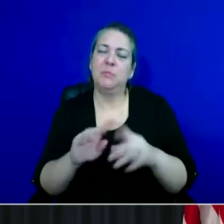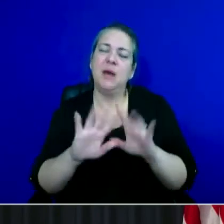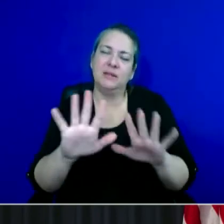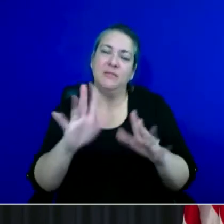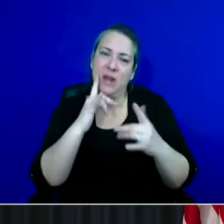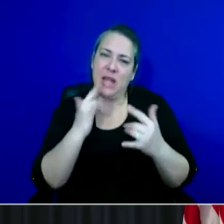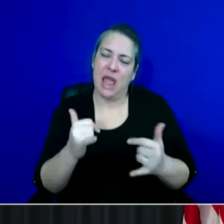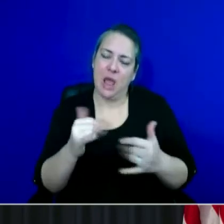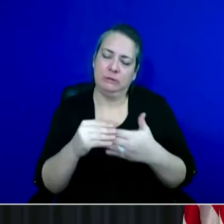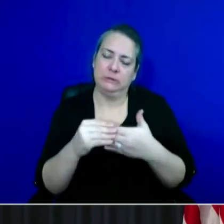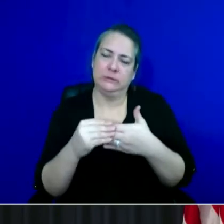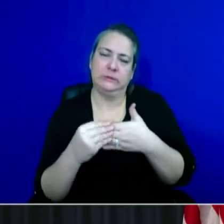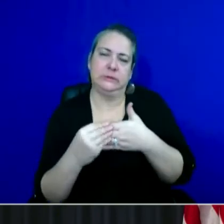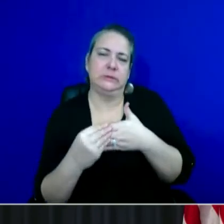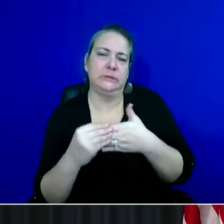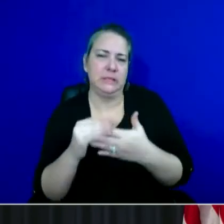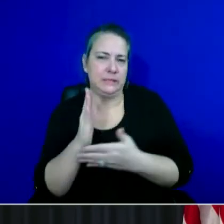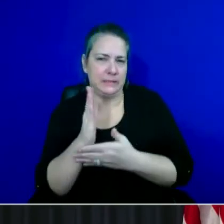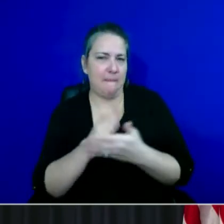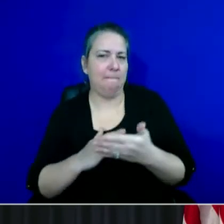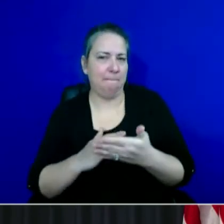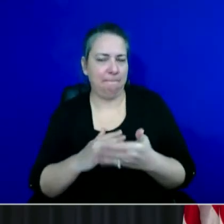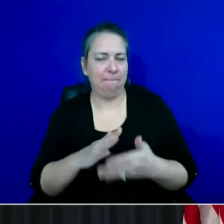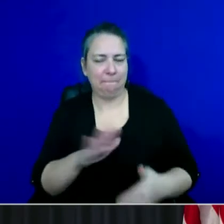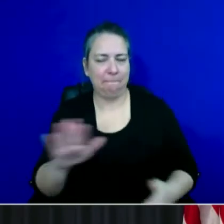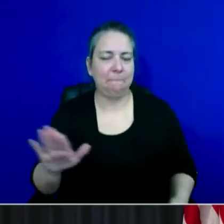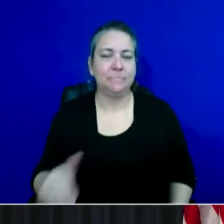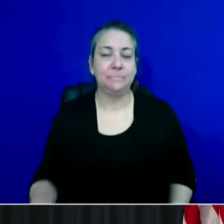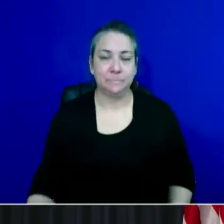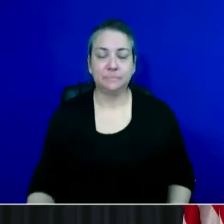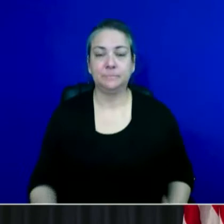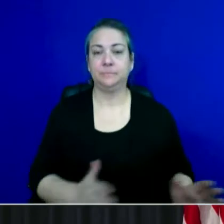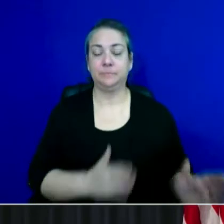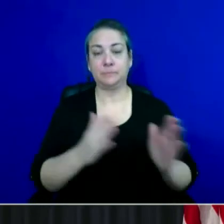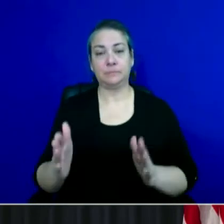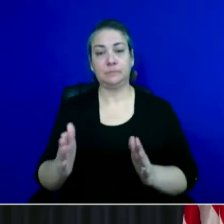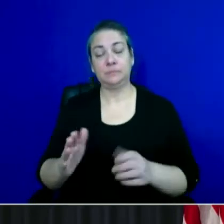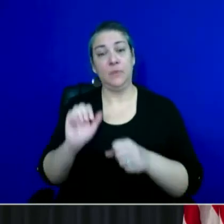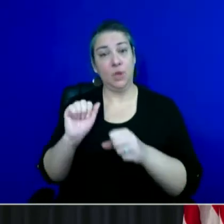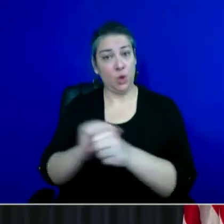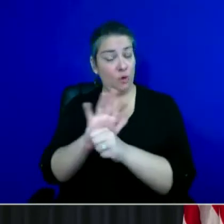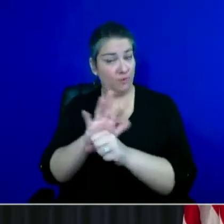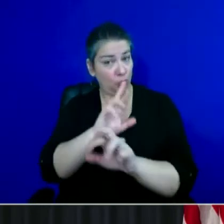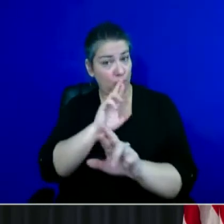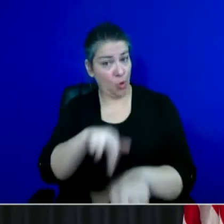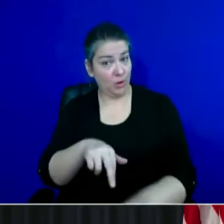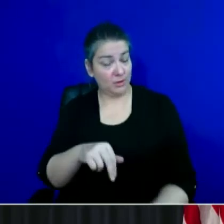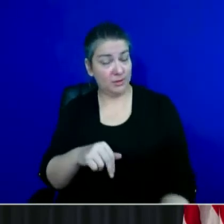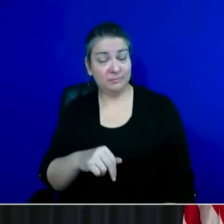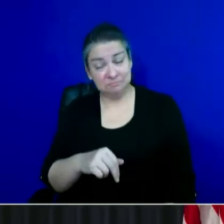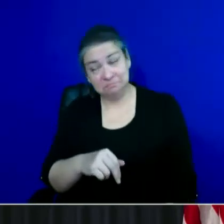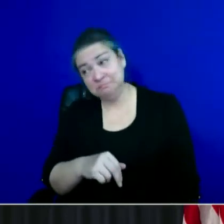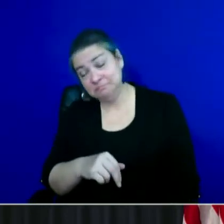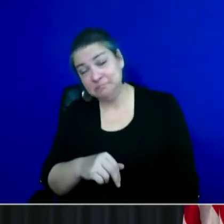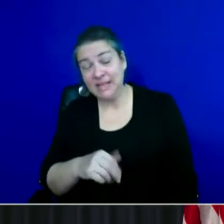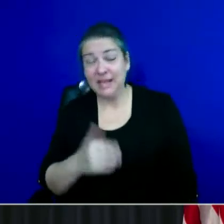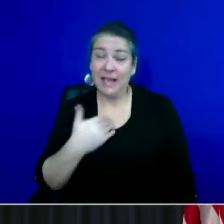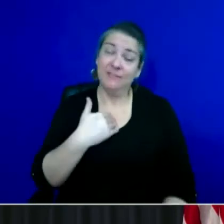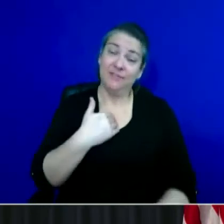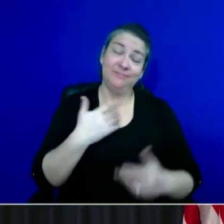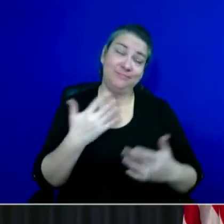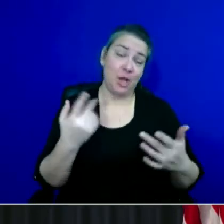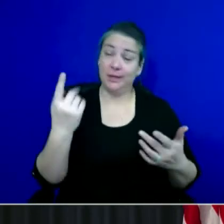All right. On our COVID report, it's our typical good and bad news. Low cases,